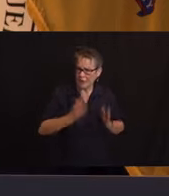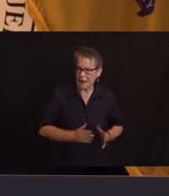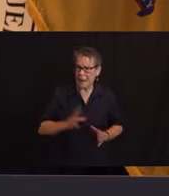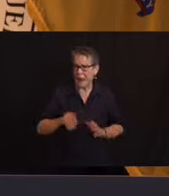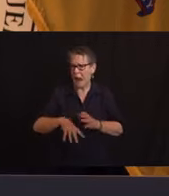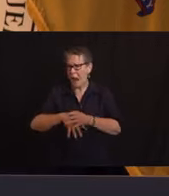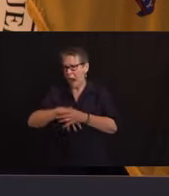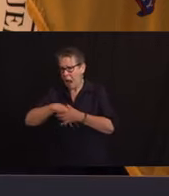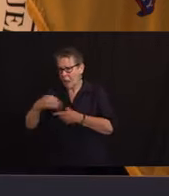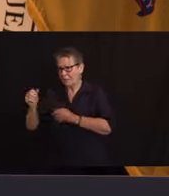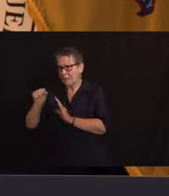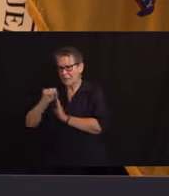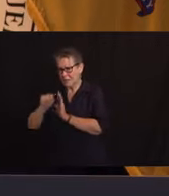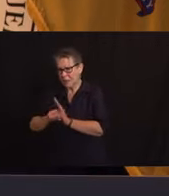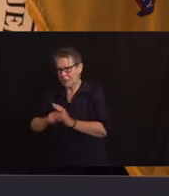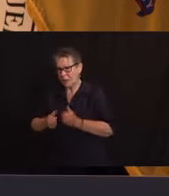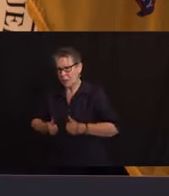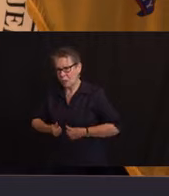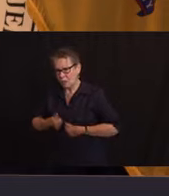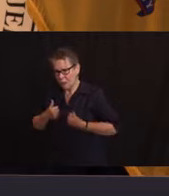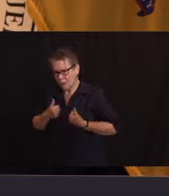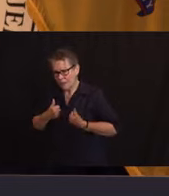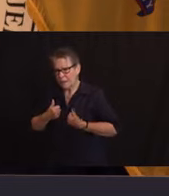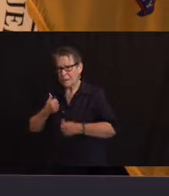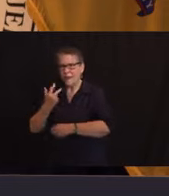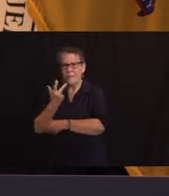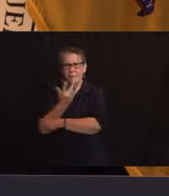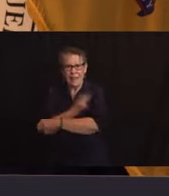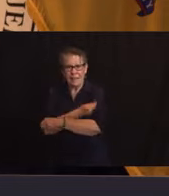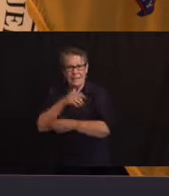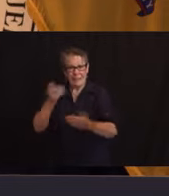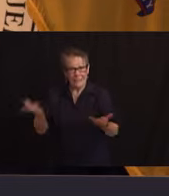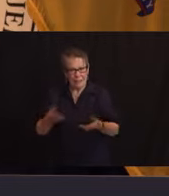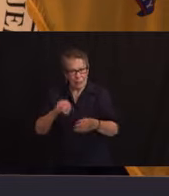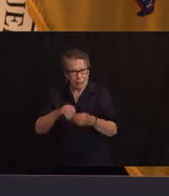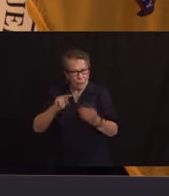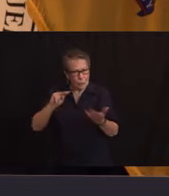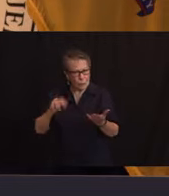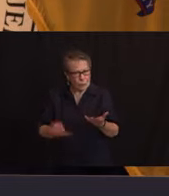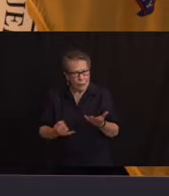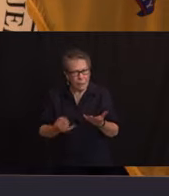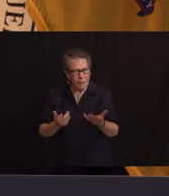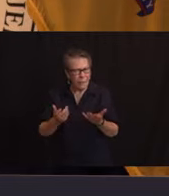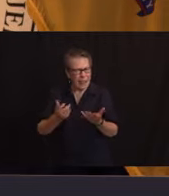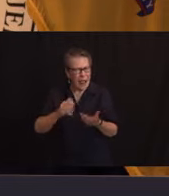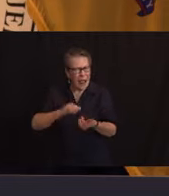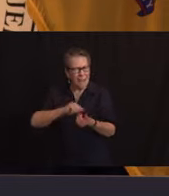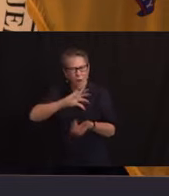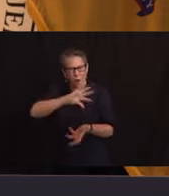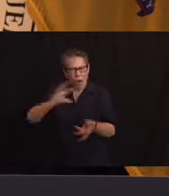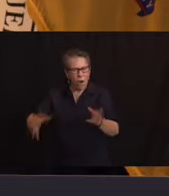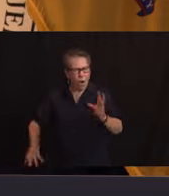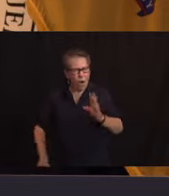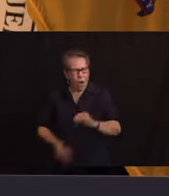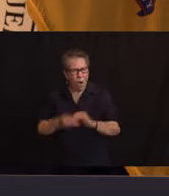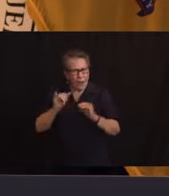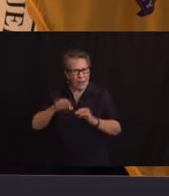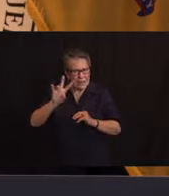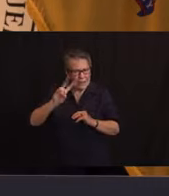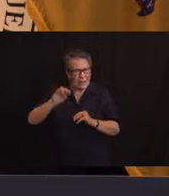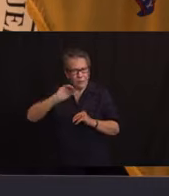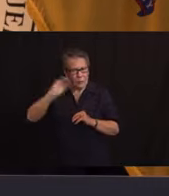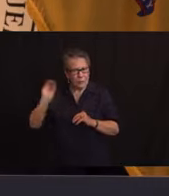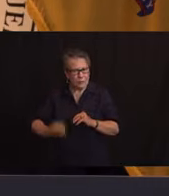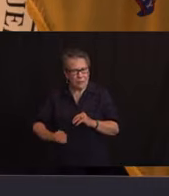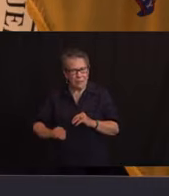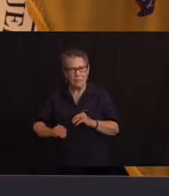in your percentage of total vaccinations? And if so, why? Meaning, does that all count towards the 70%? Because they might seem to cancel each other out.